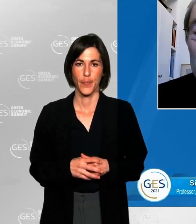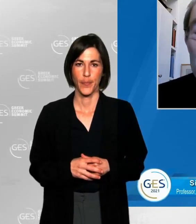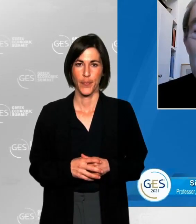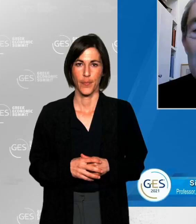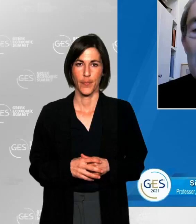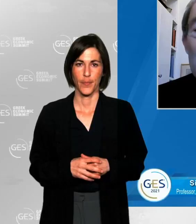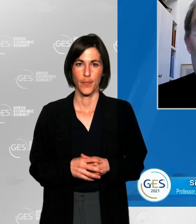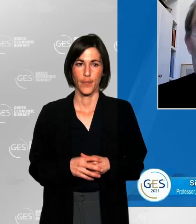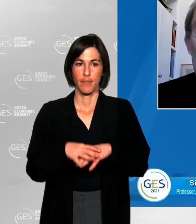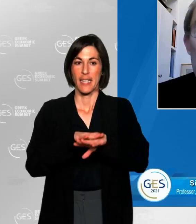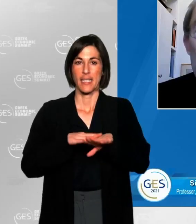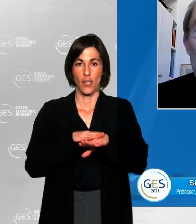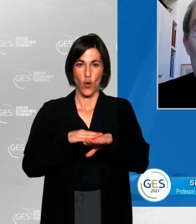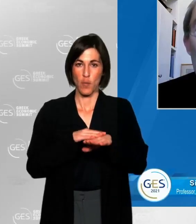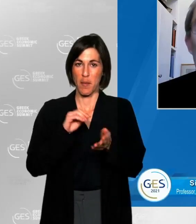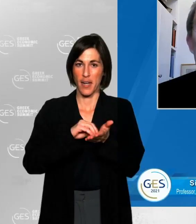minute again.